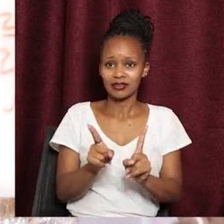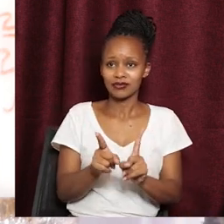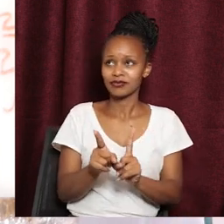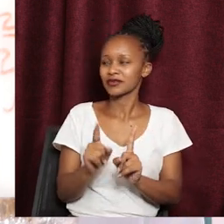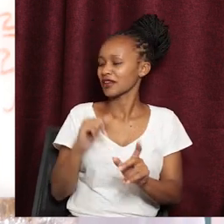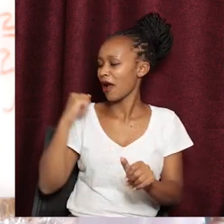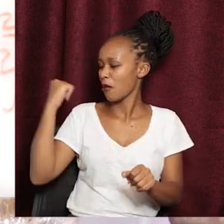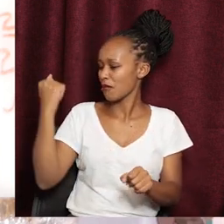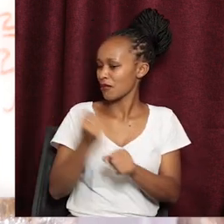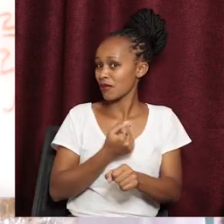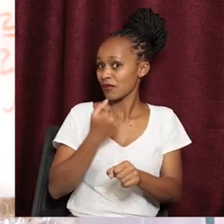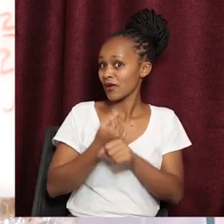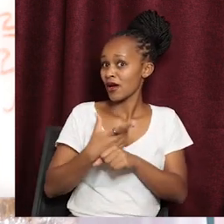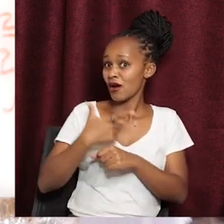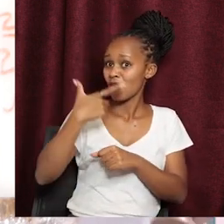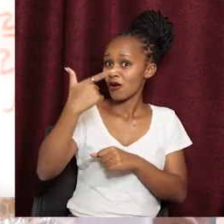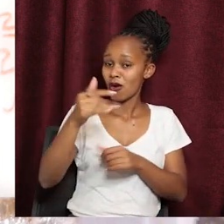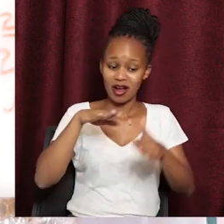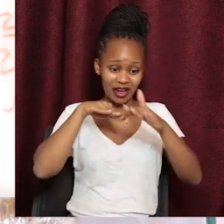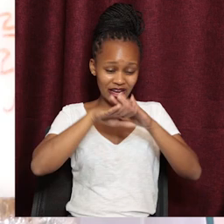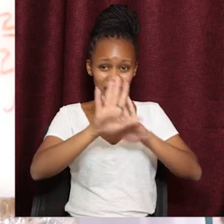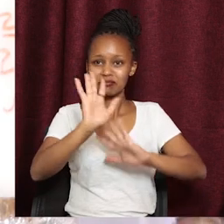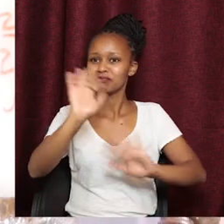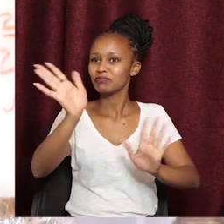he did not go in.